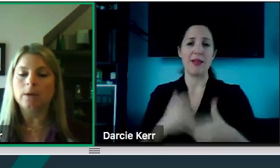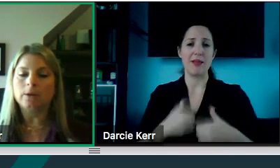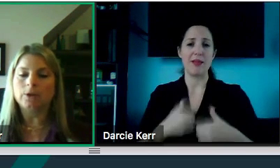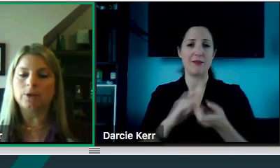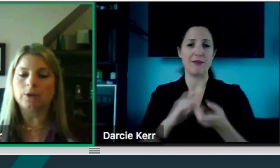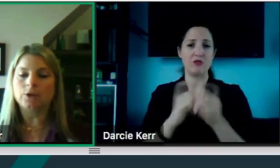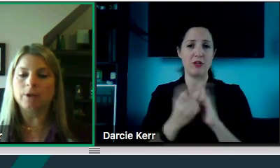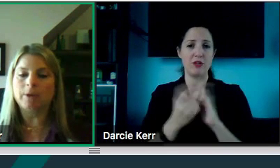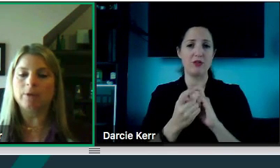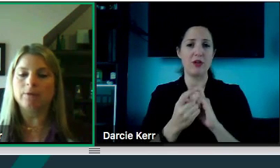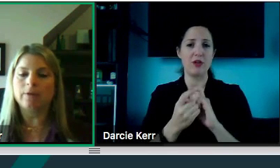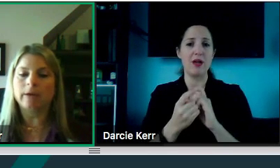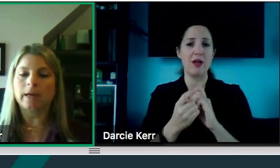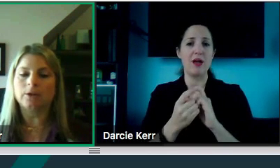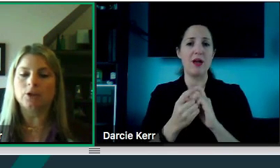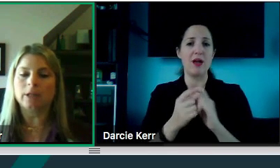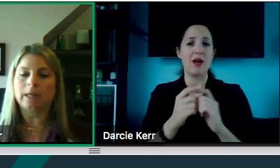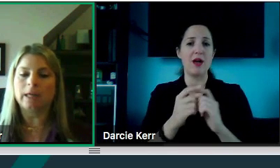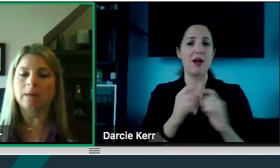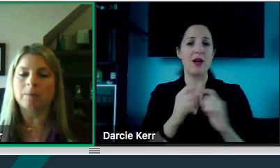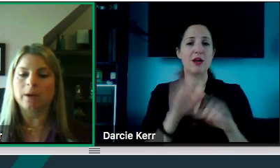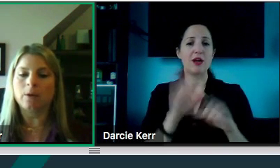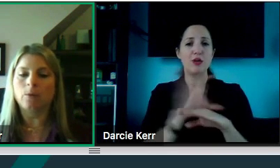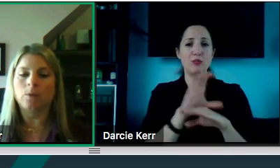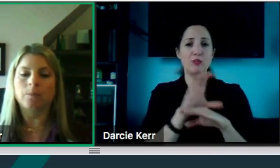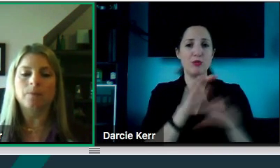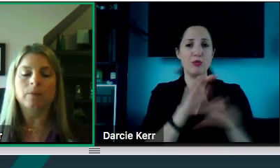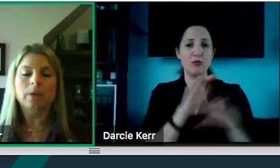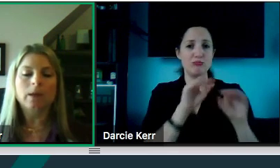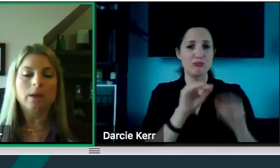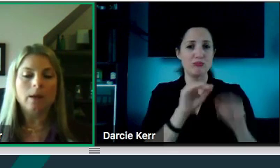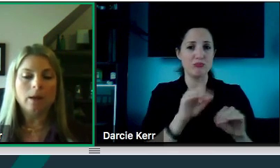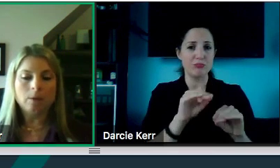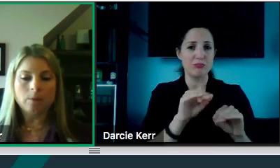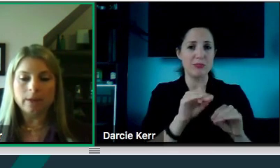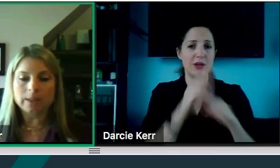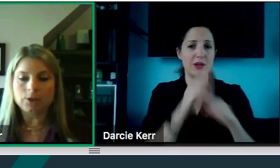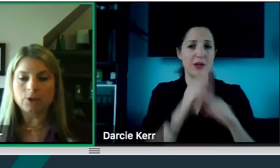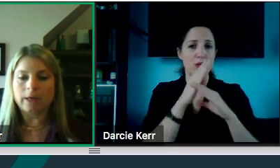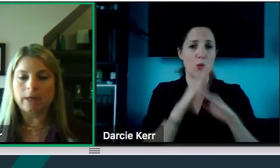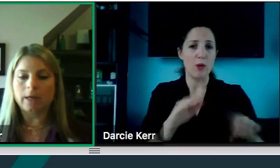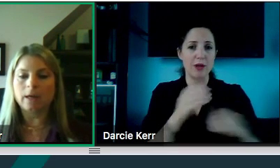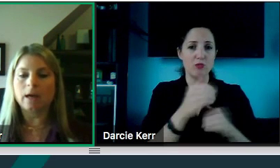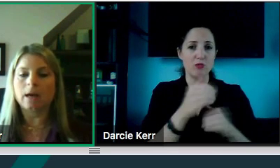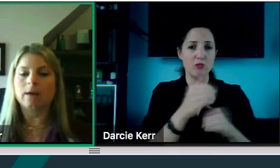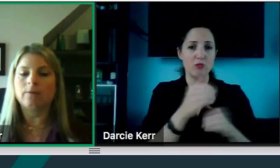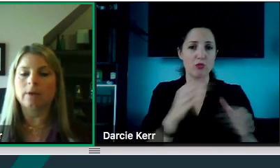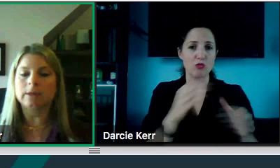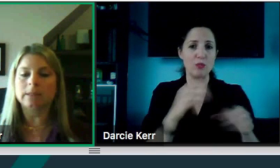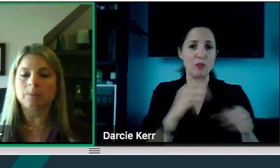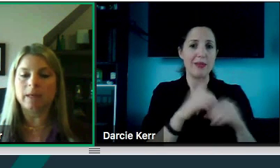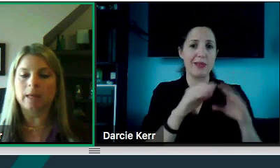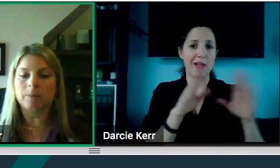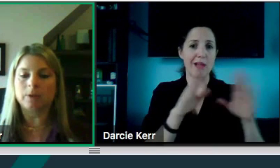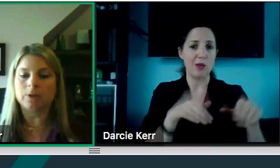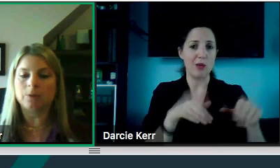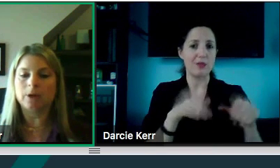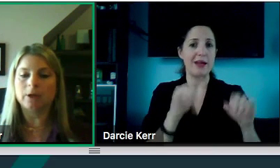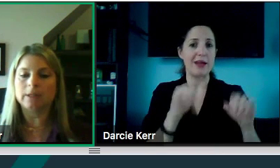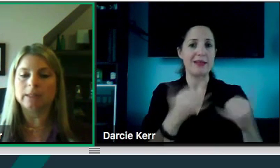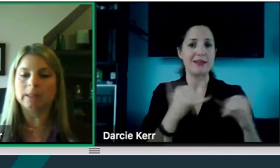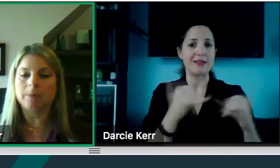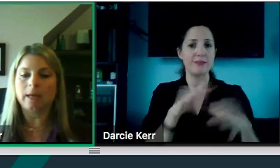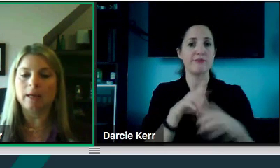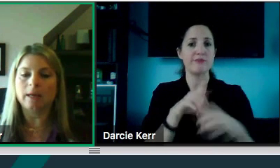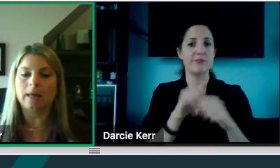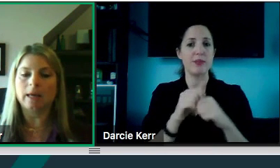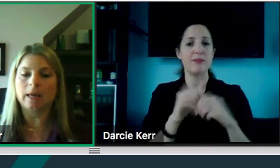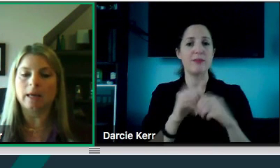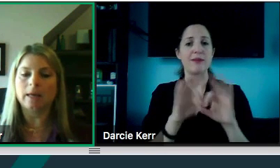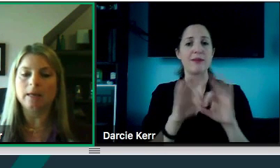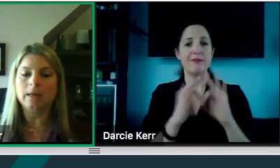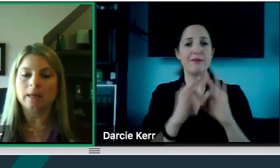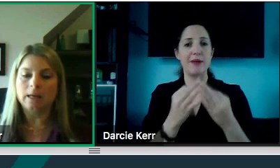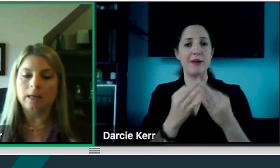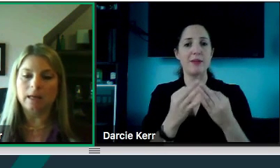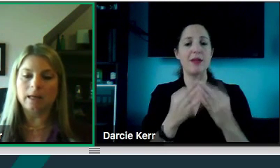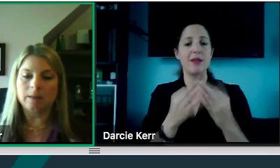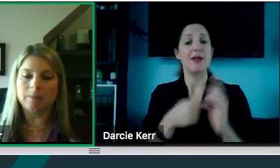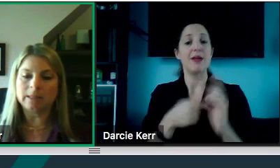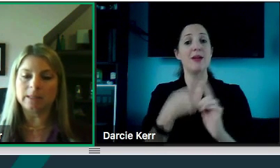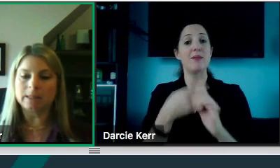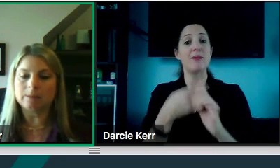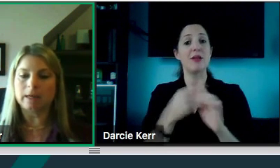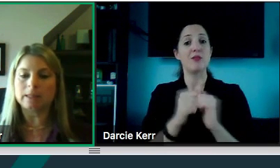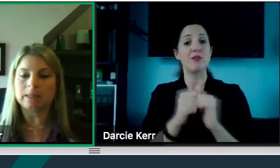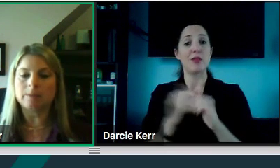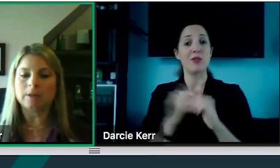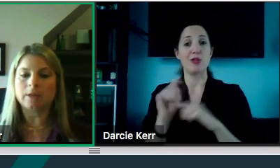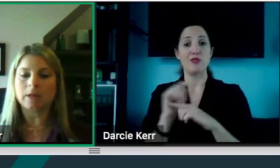now to contribute financially in my home. With this training, I have also been able to participate again in